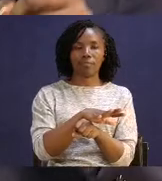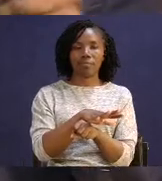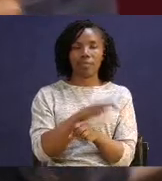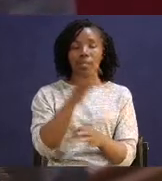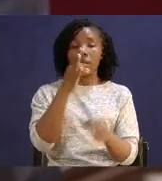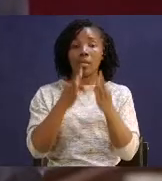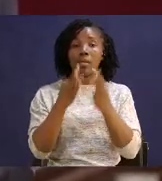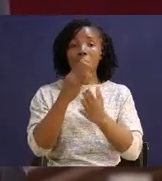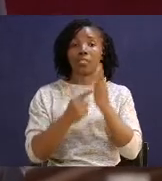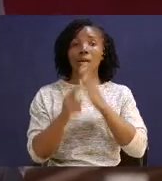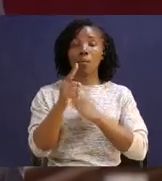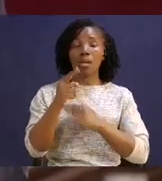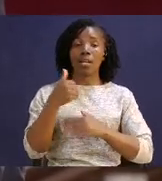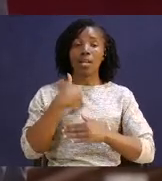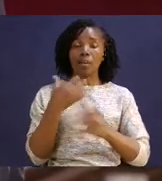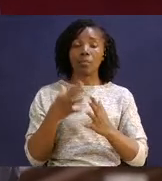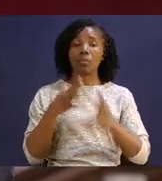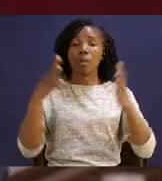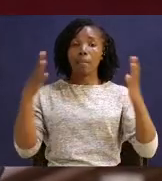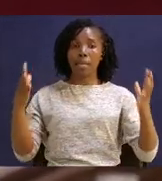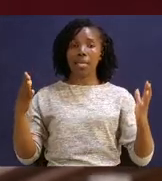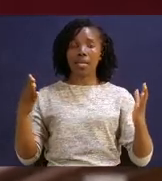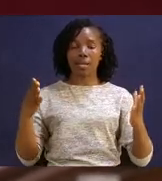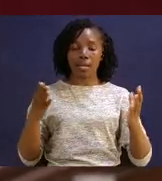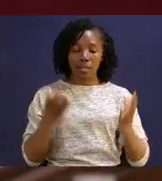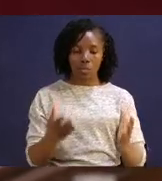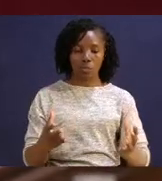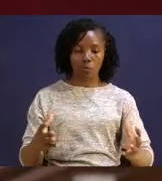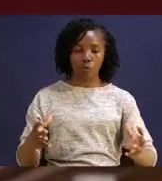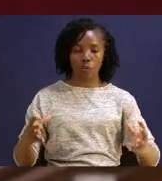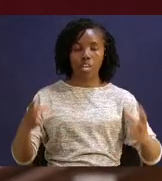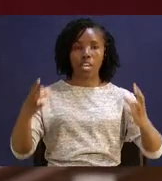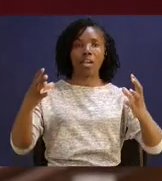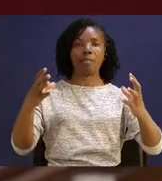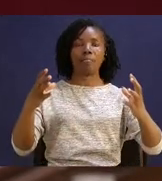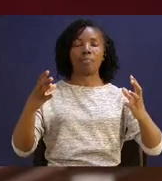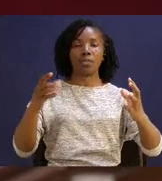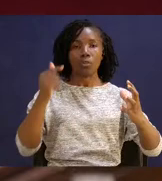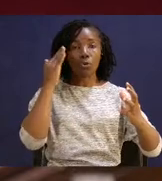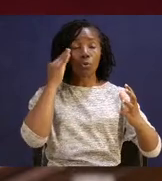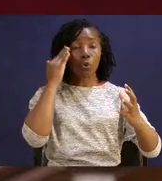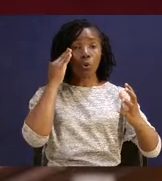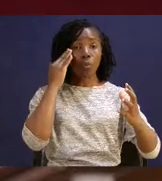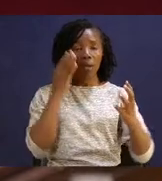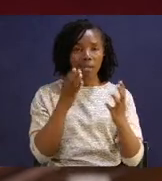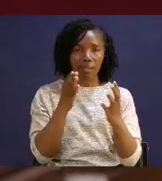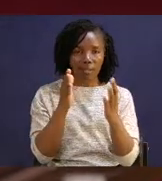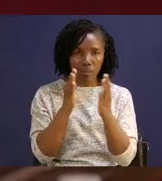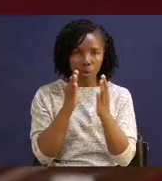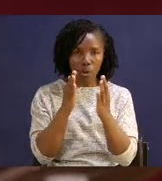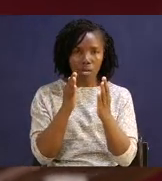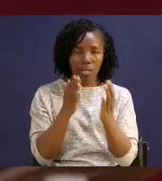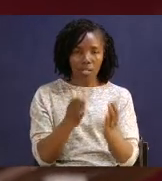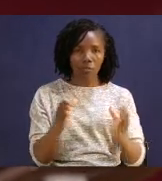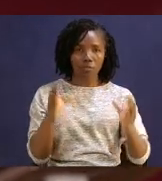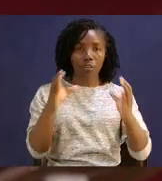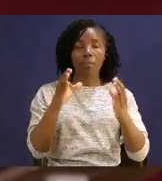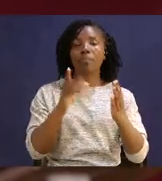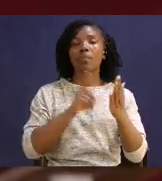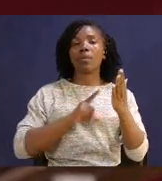If somebody comes with a sufuria, the small ones, you know the small ones? God will also fill that